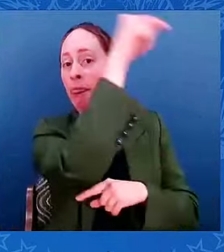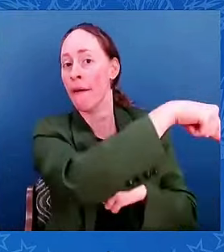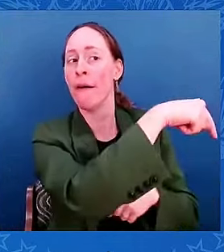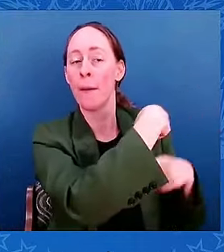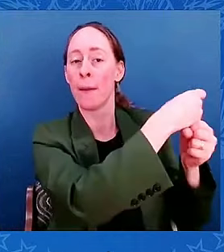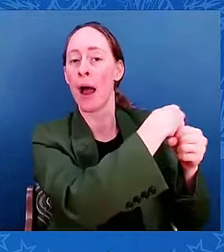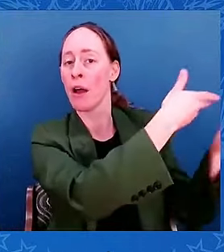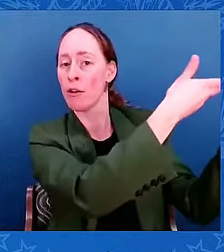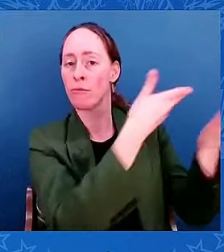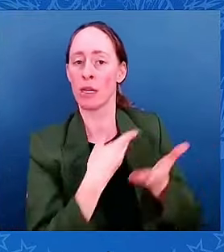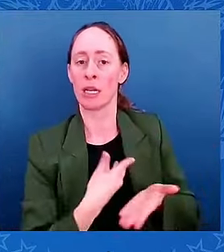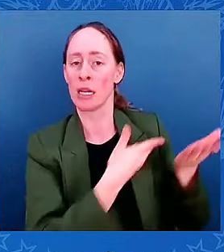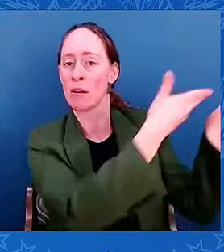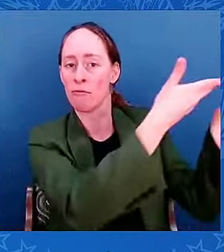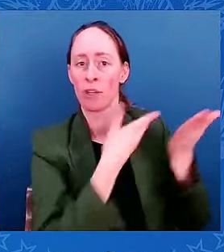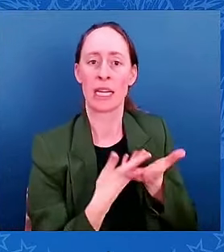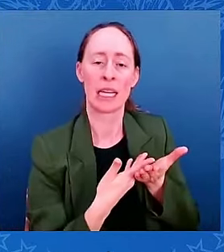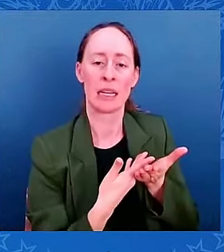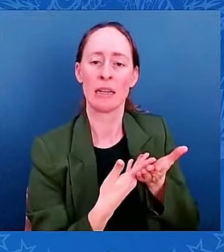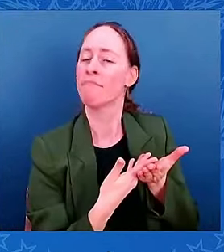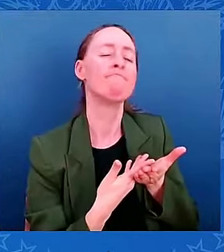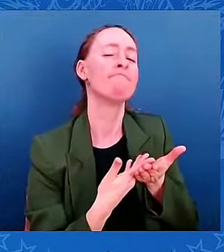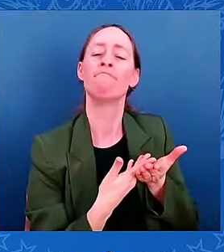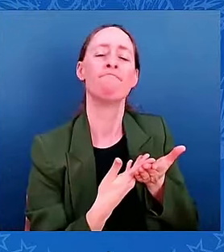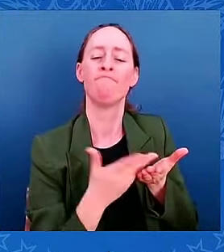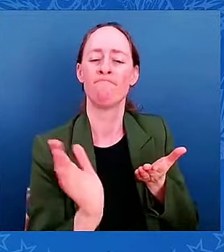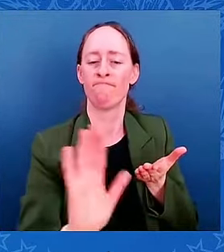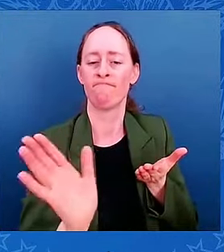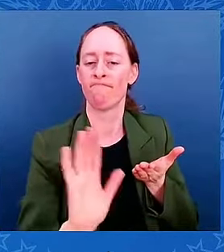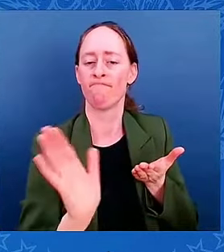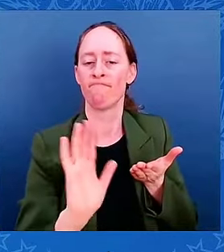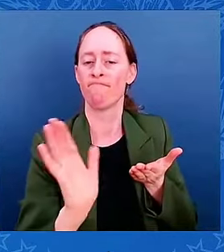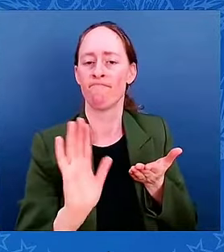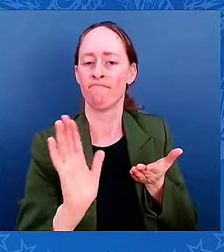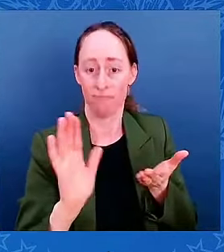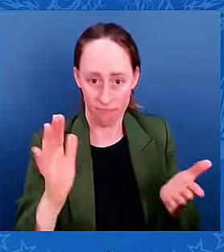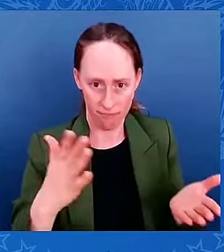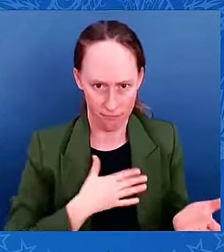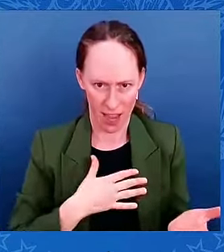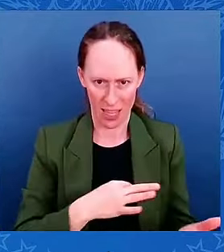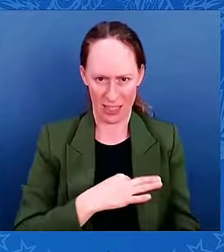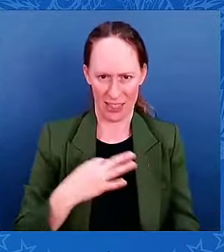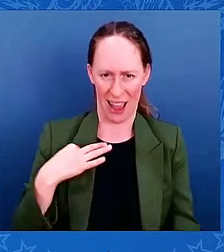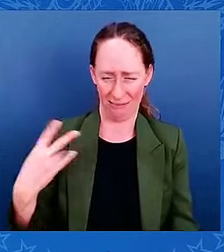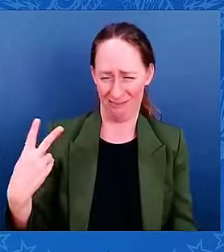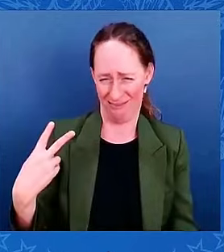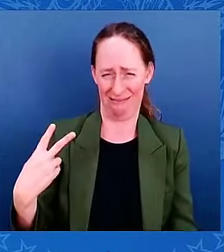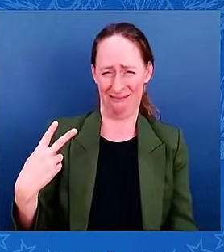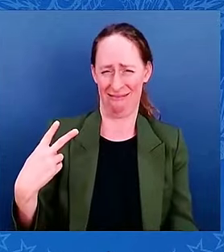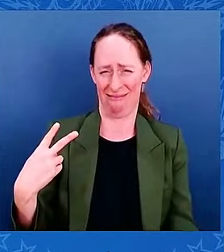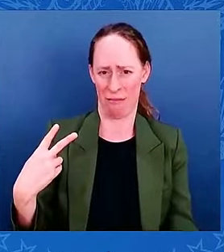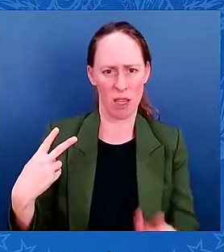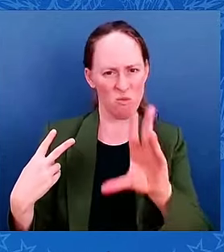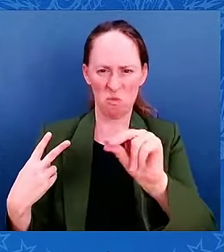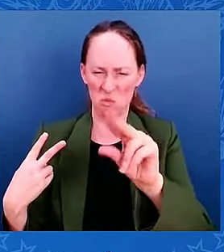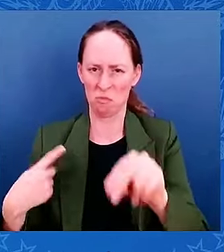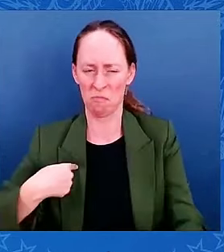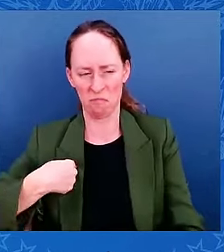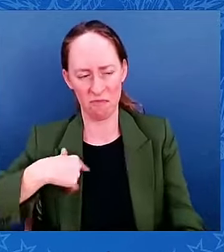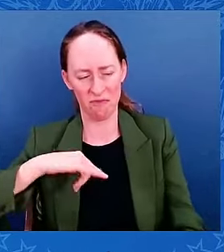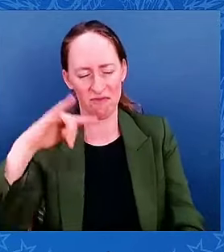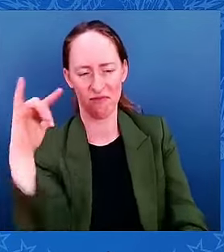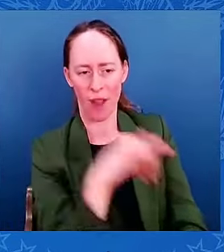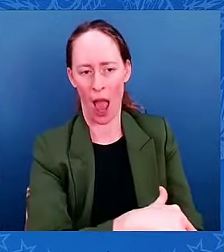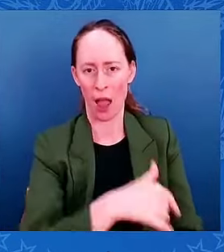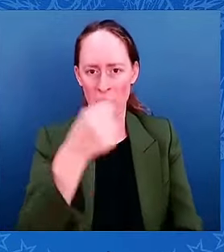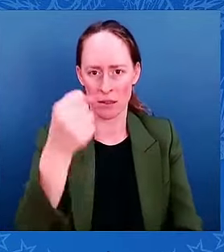start off. I went to, people thought, even some of my staff thought I was crazy. I said, I'm going to South Korea, and I'm going to talk to them about it because they're making